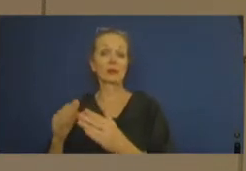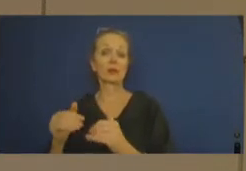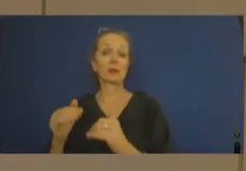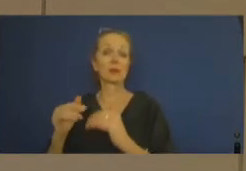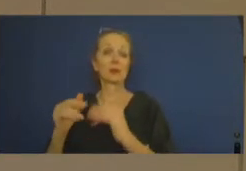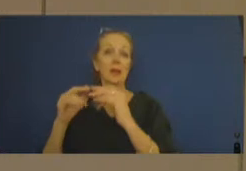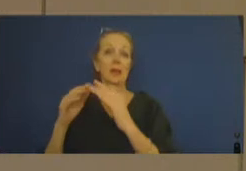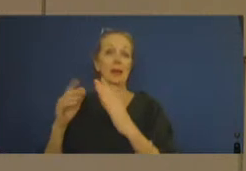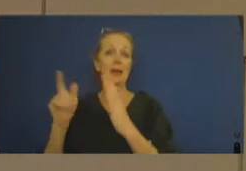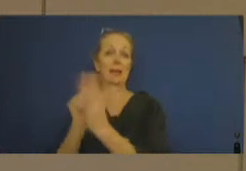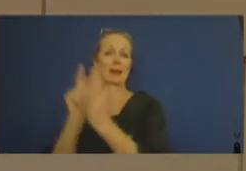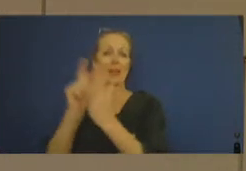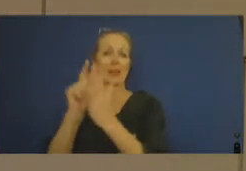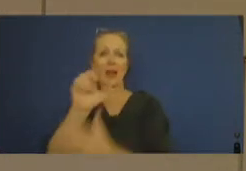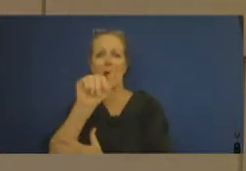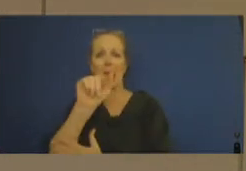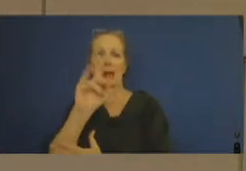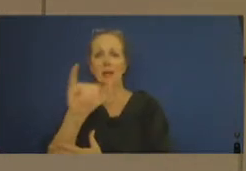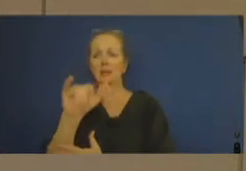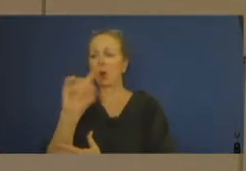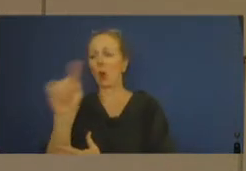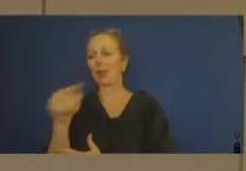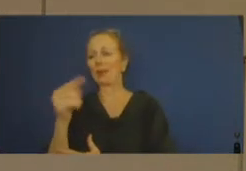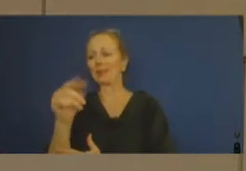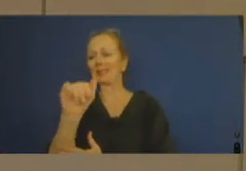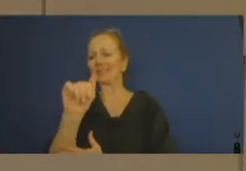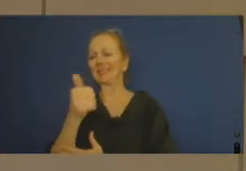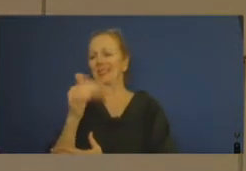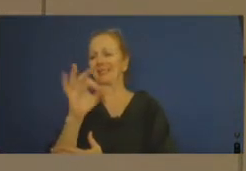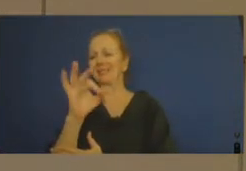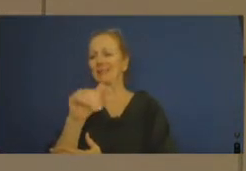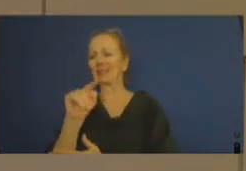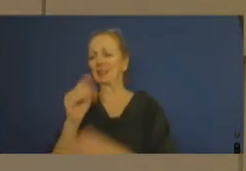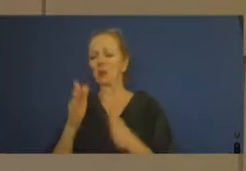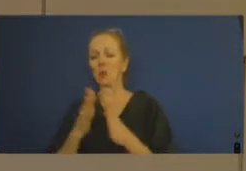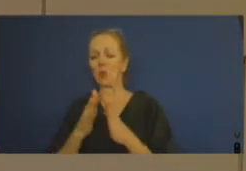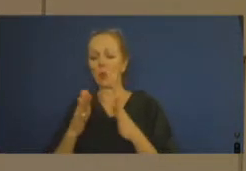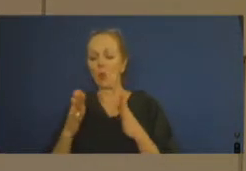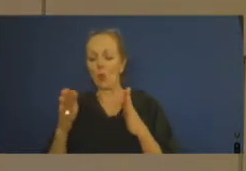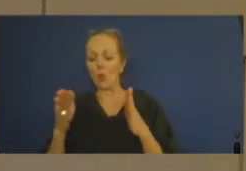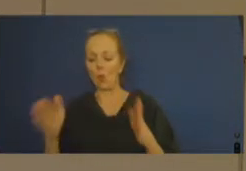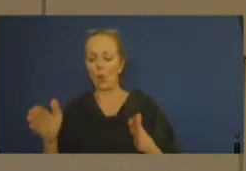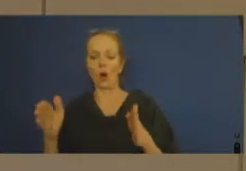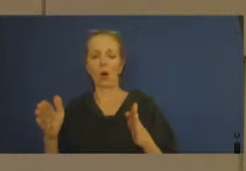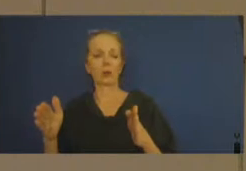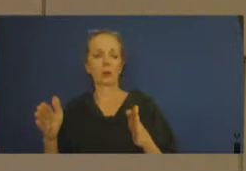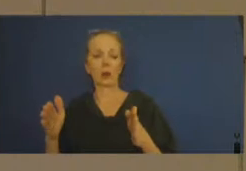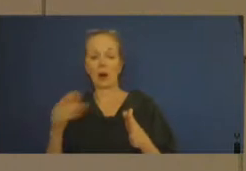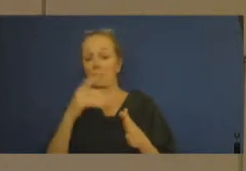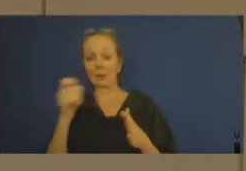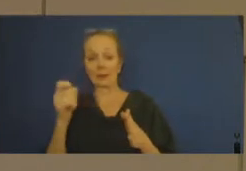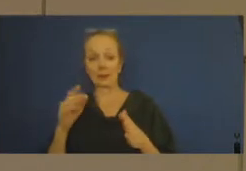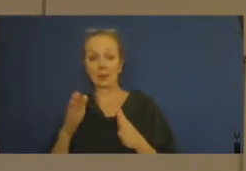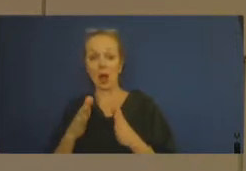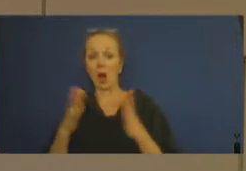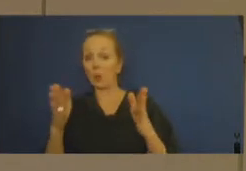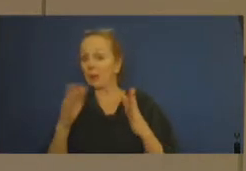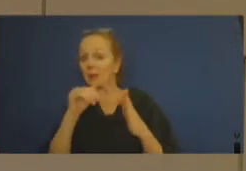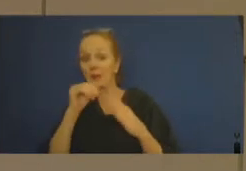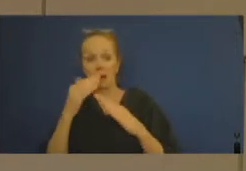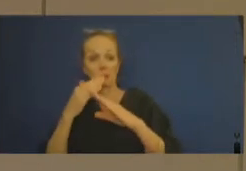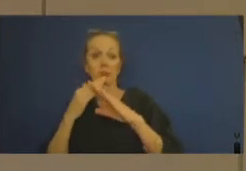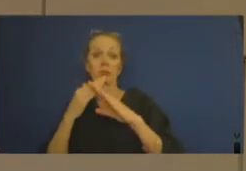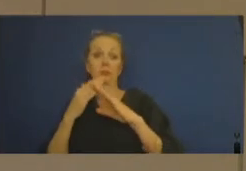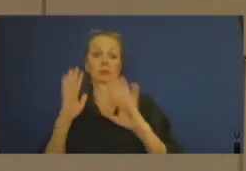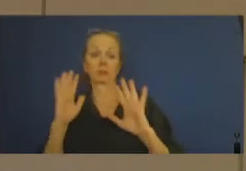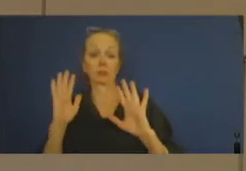legal alley is only 10 feet wide. And so because it's open and unrestricted right now, there's no